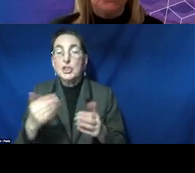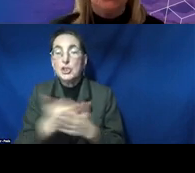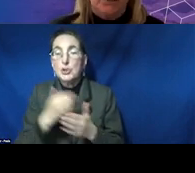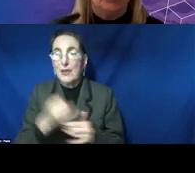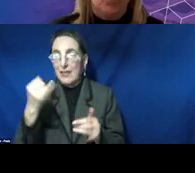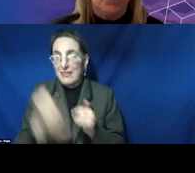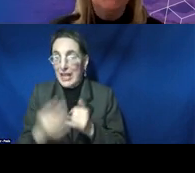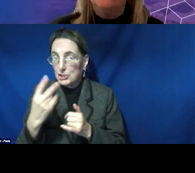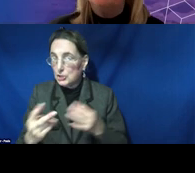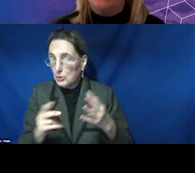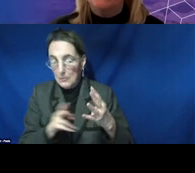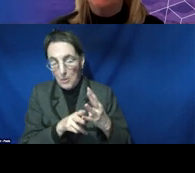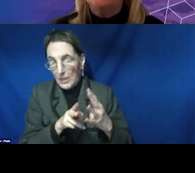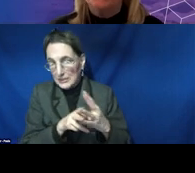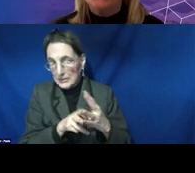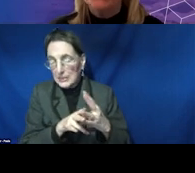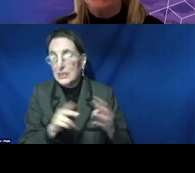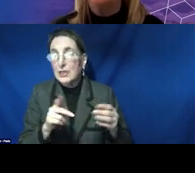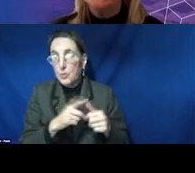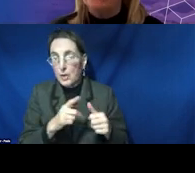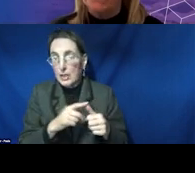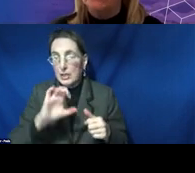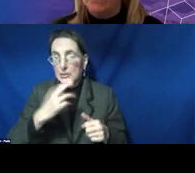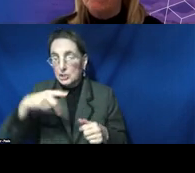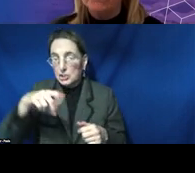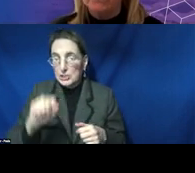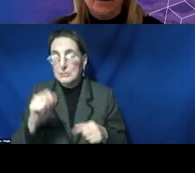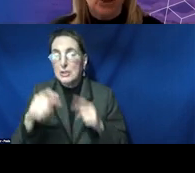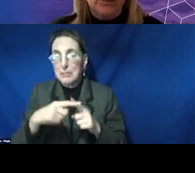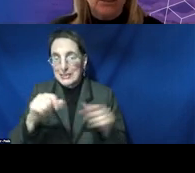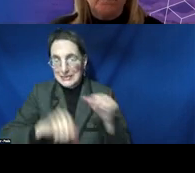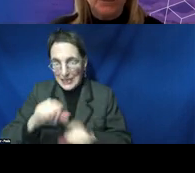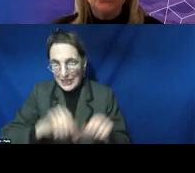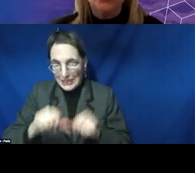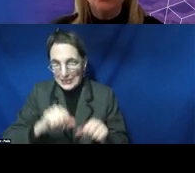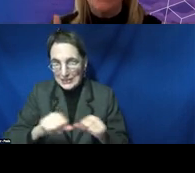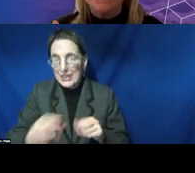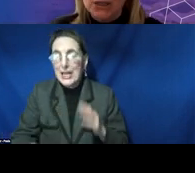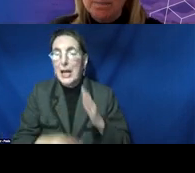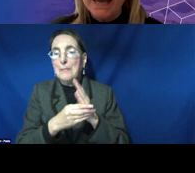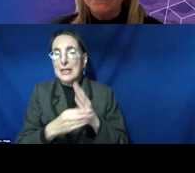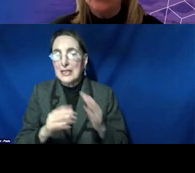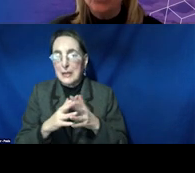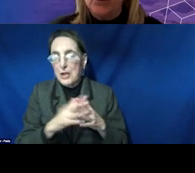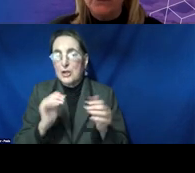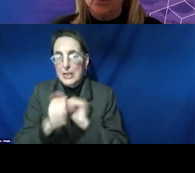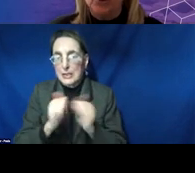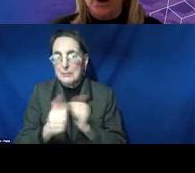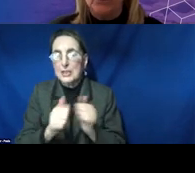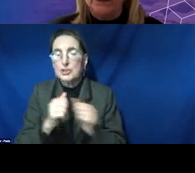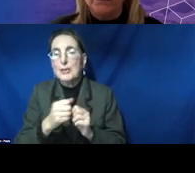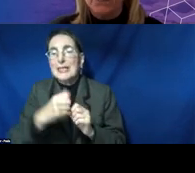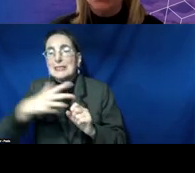bullets. Number one, CHIPS Plus Science amended America Competes to expand the